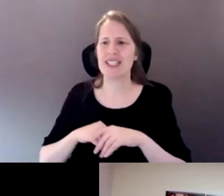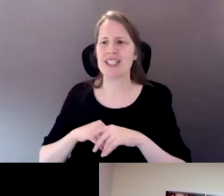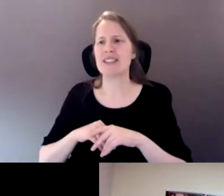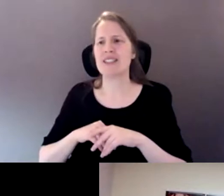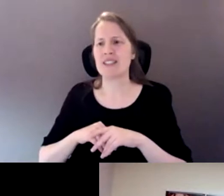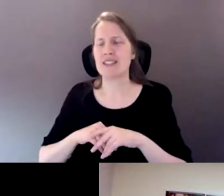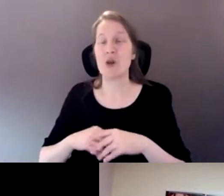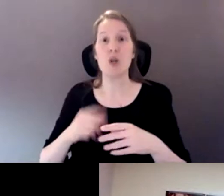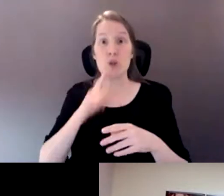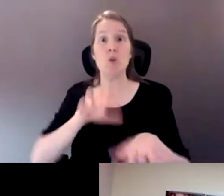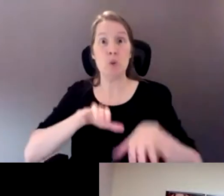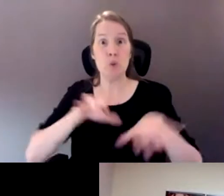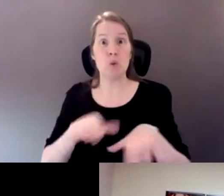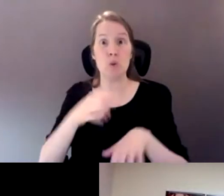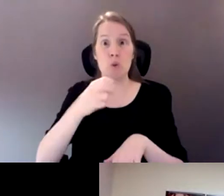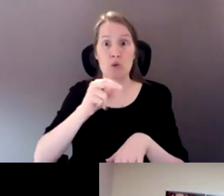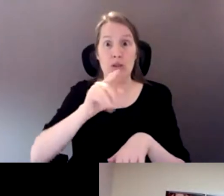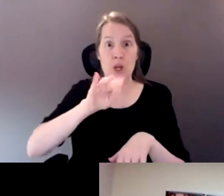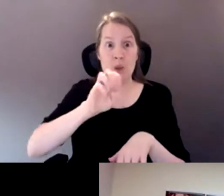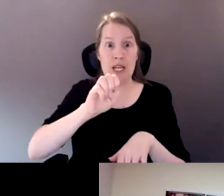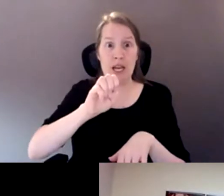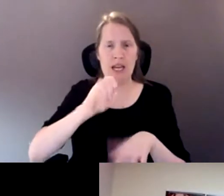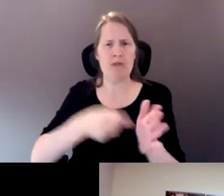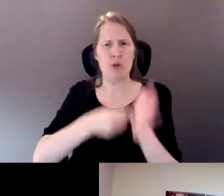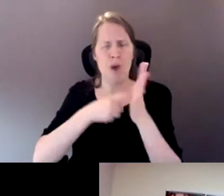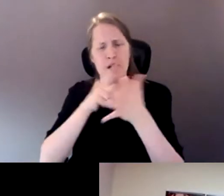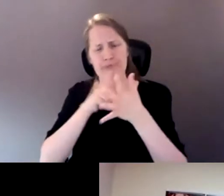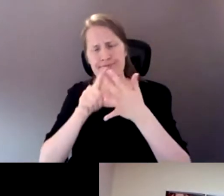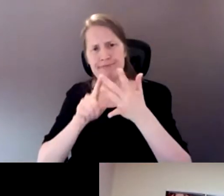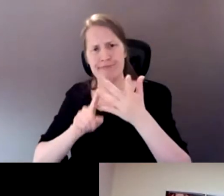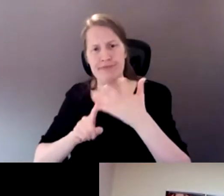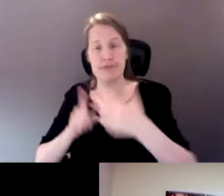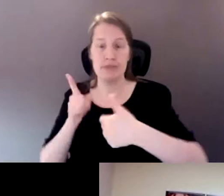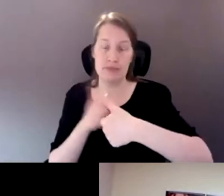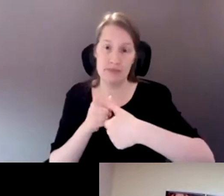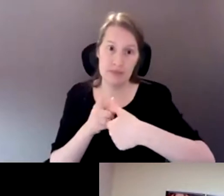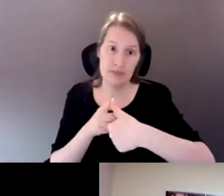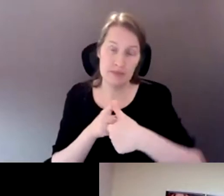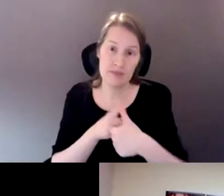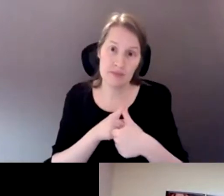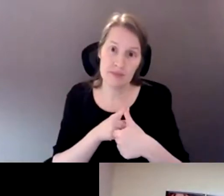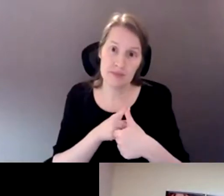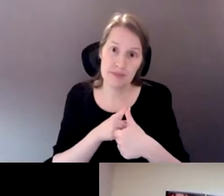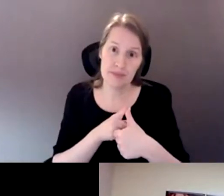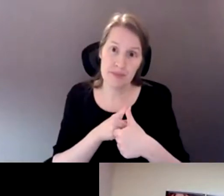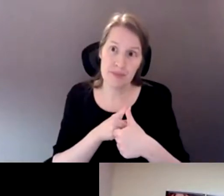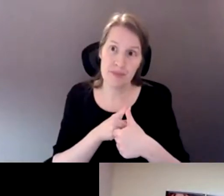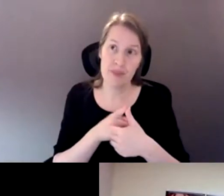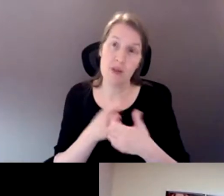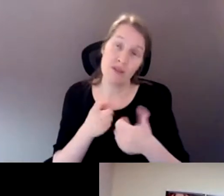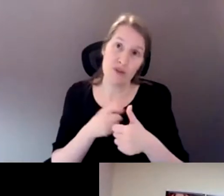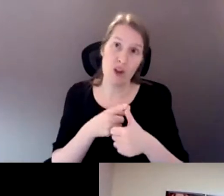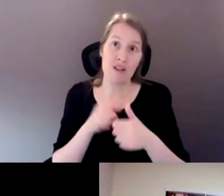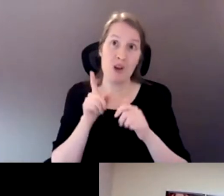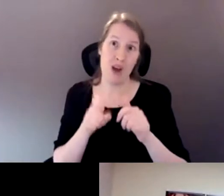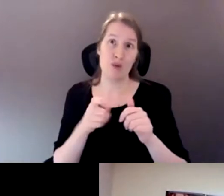conduct the genocide, I think there's multiple things you need. One, you need to inure yourself to killing, which is not